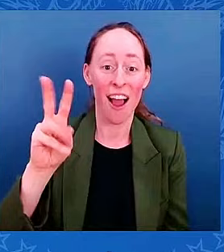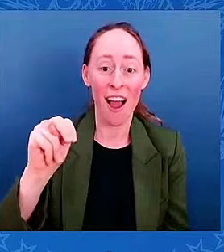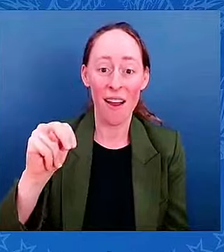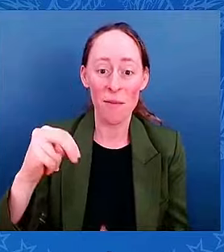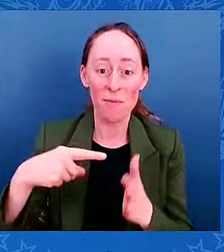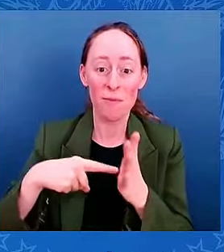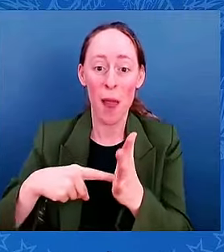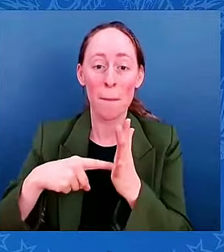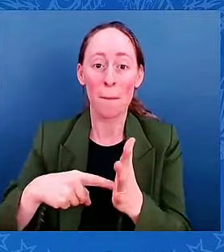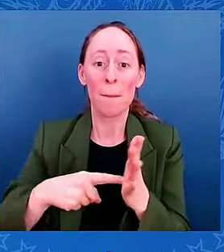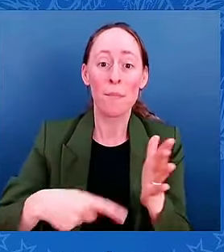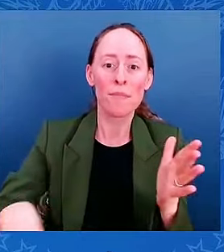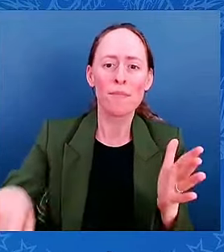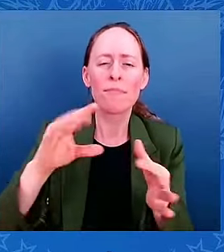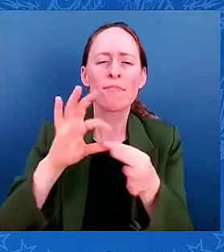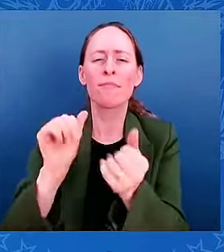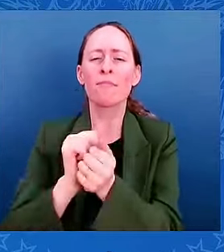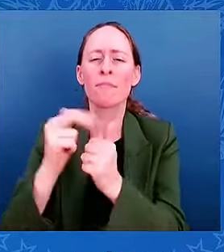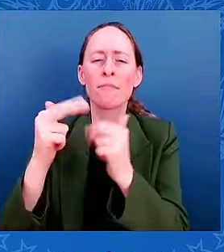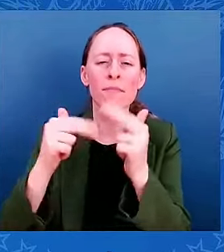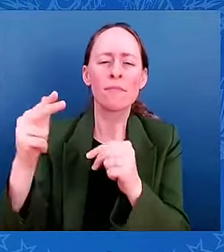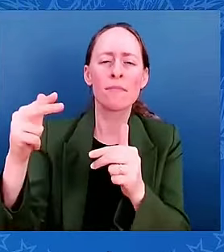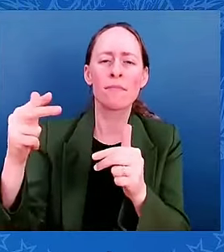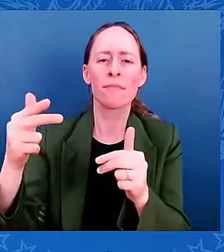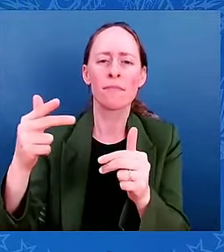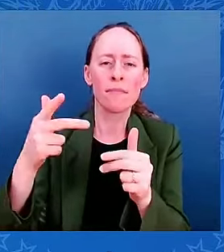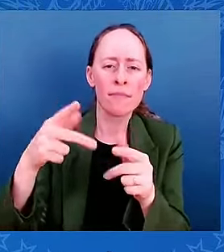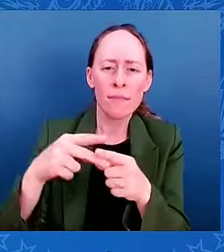Glenn Mills, unite here.